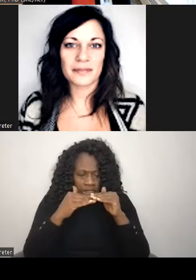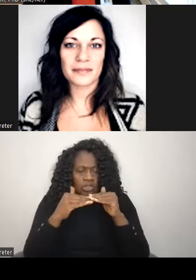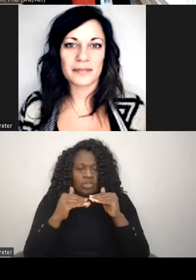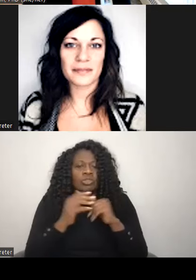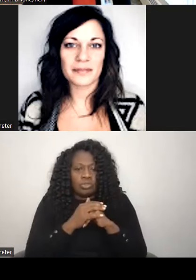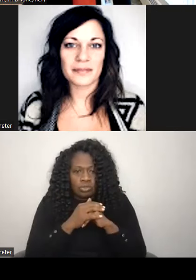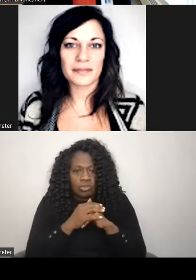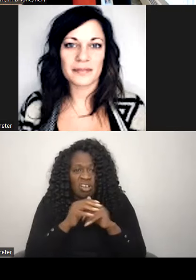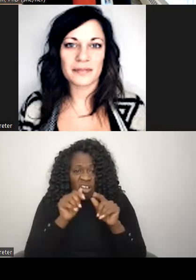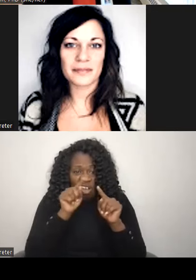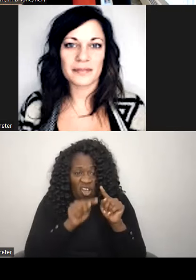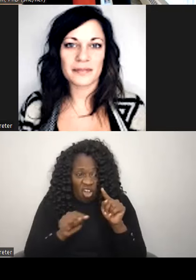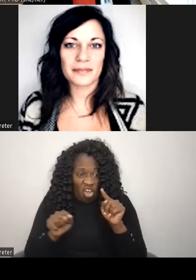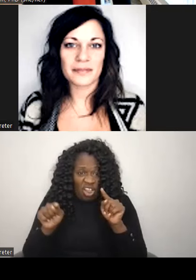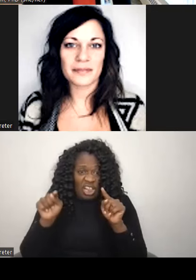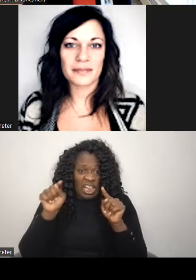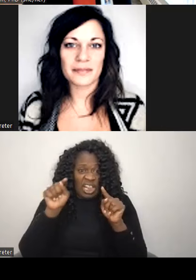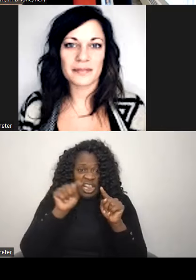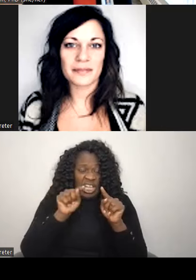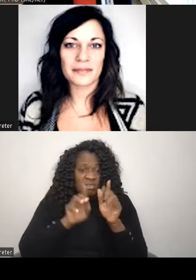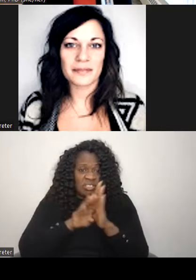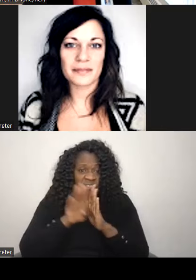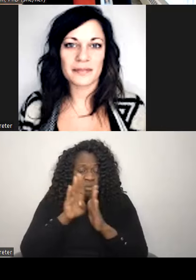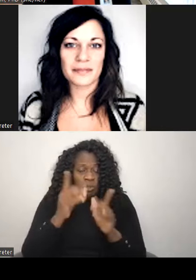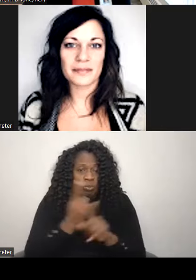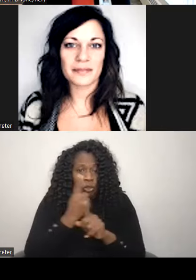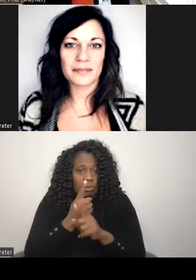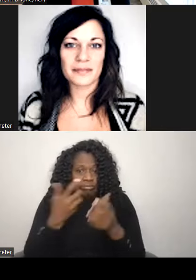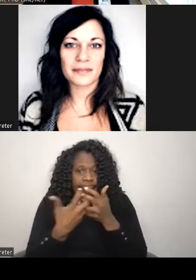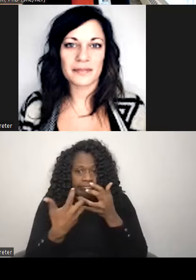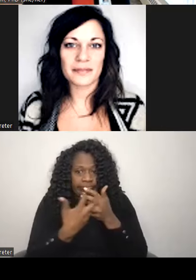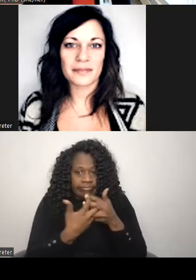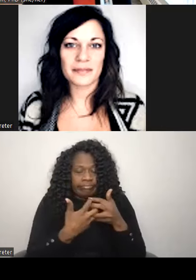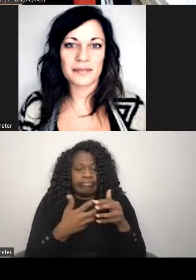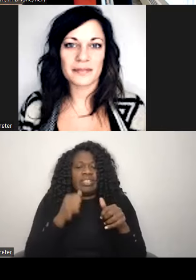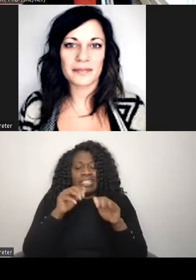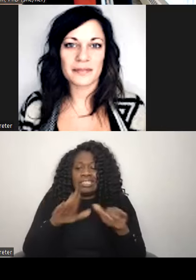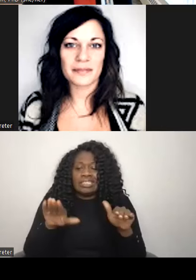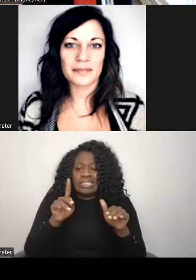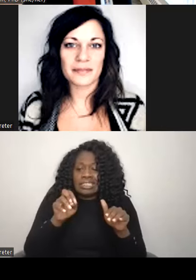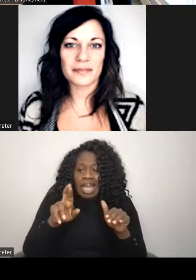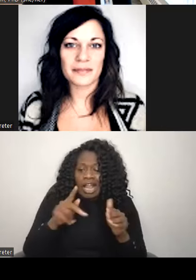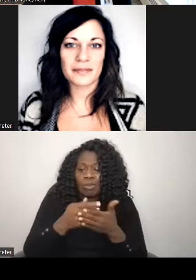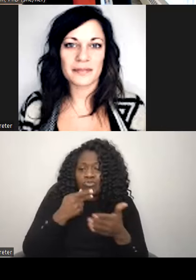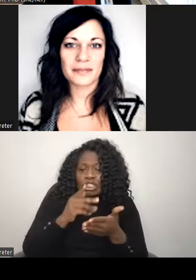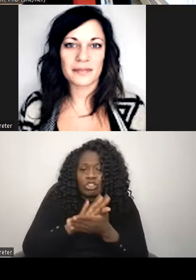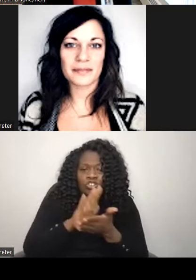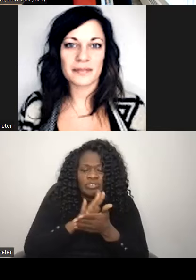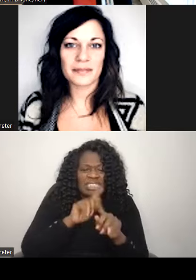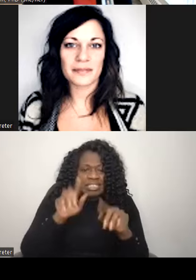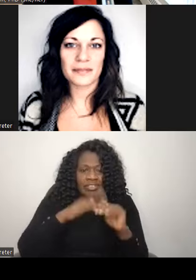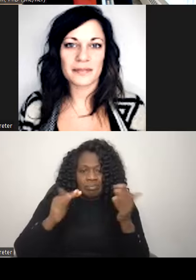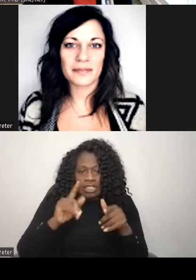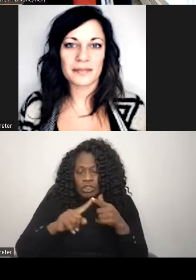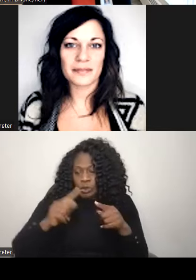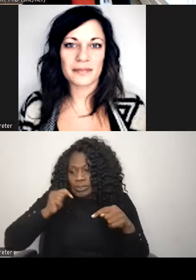And all of these interventions need to be developmentally appropriate. So what we do in toddler and preschool years is going to be different than what we do